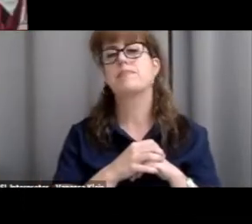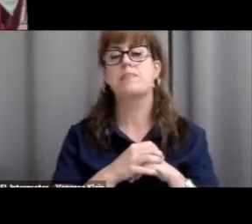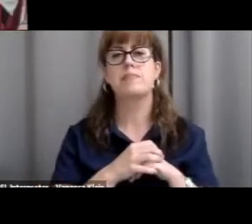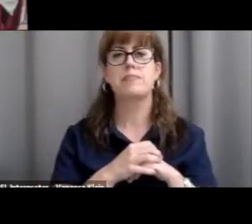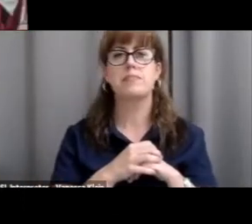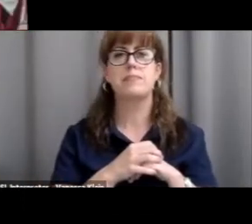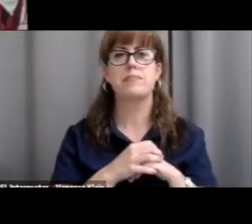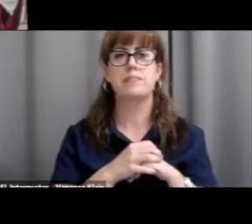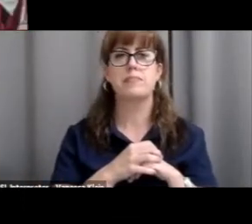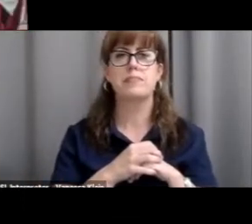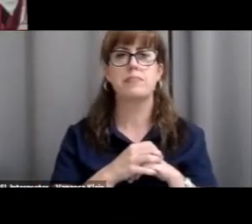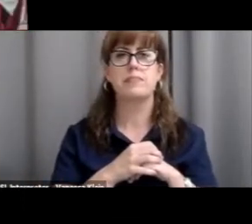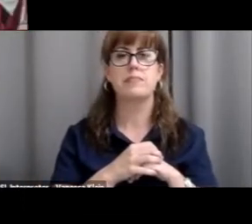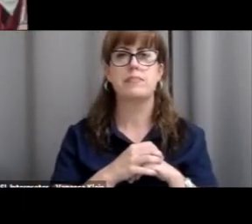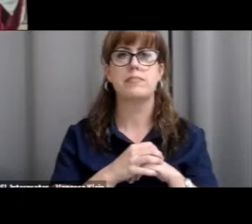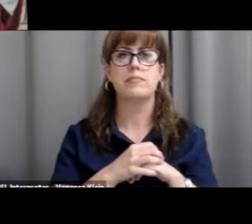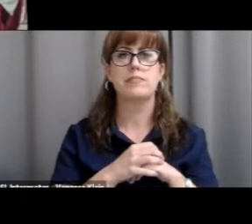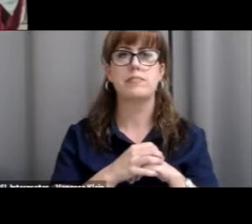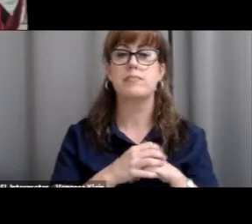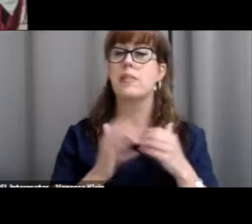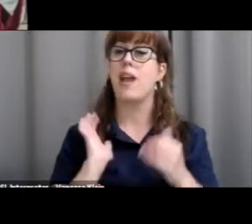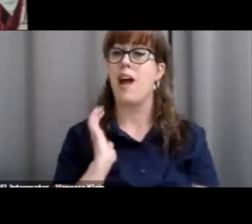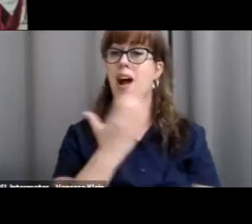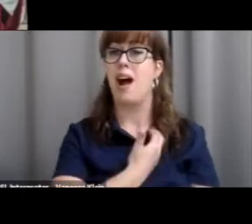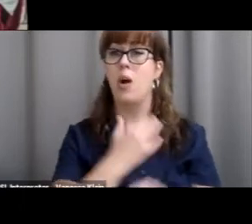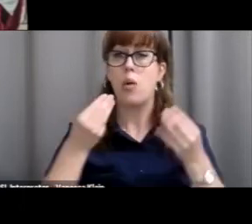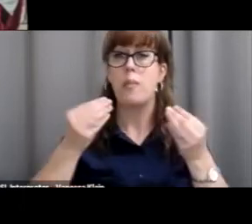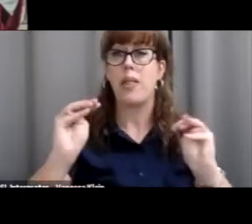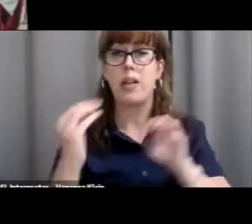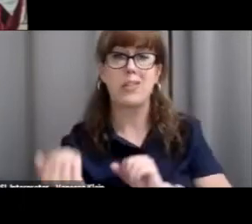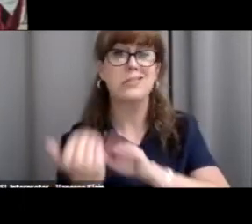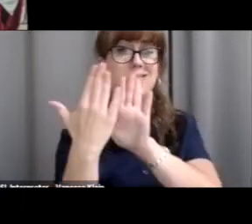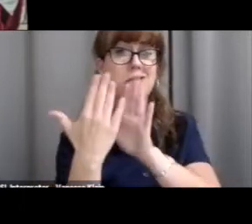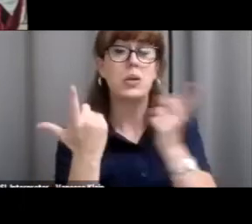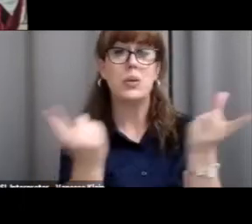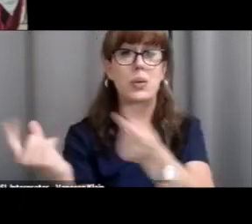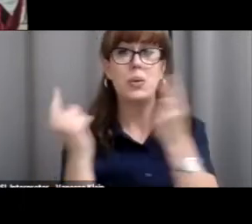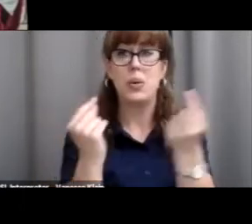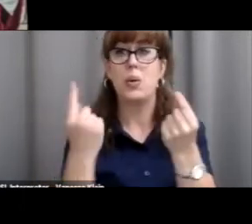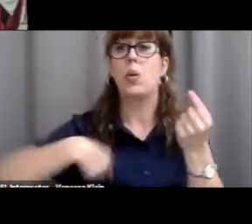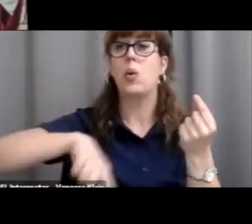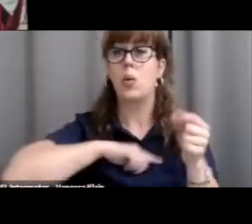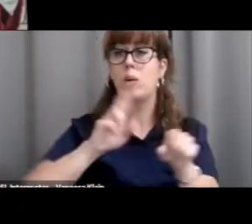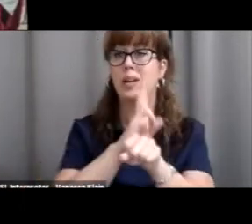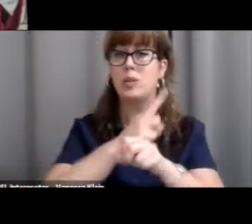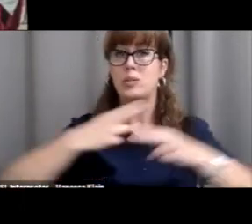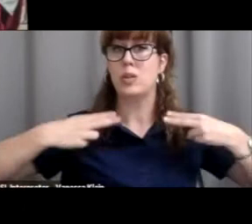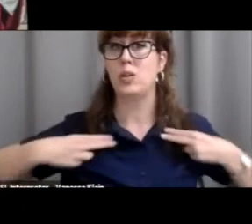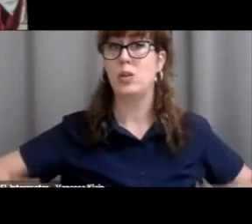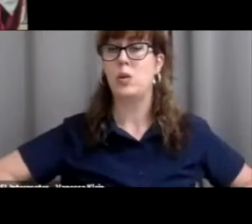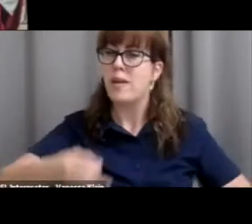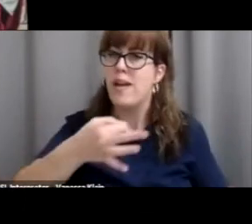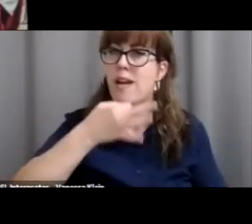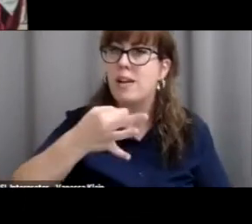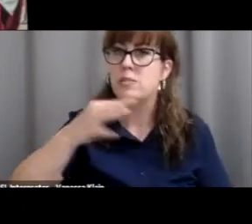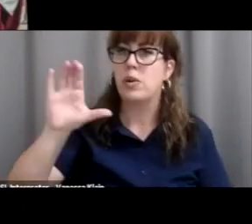So I wanted to get a little bit into the methodology. So we used human expert coding and also automated